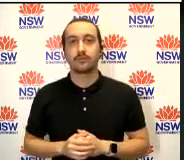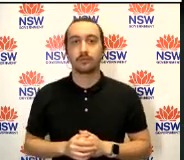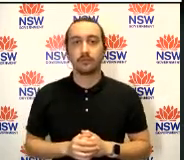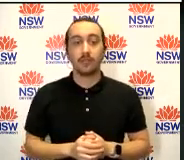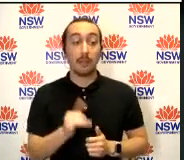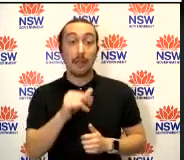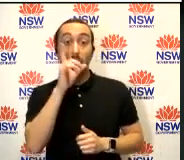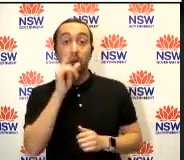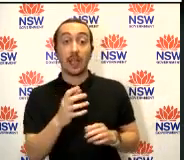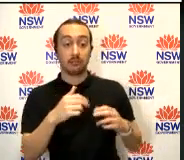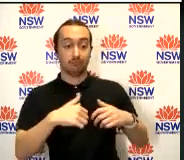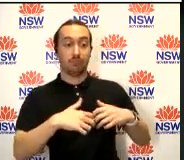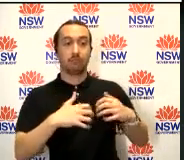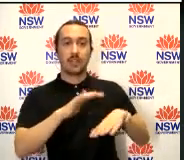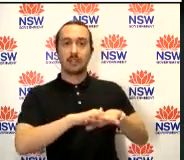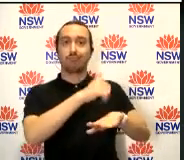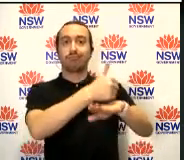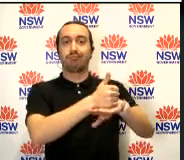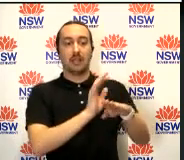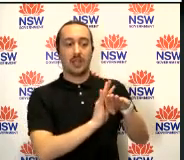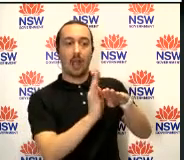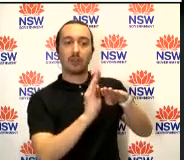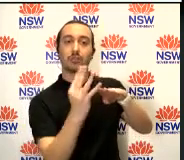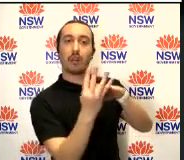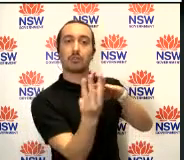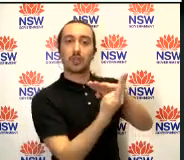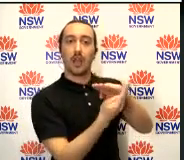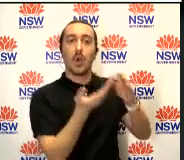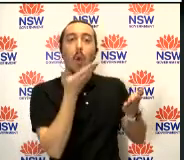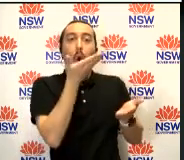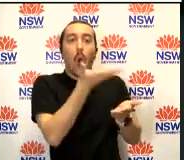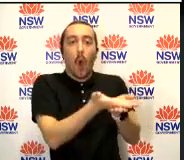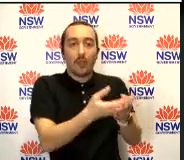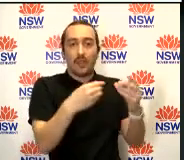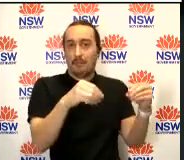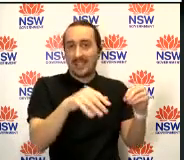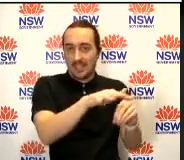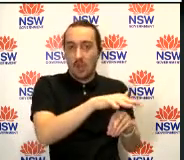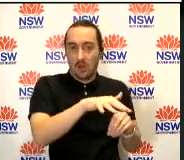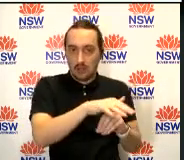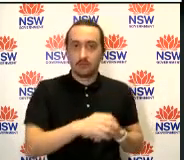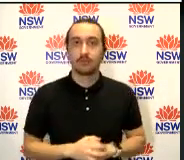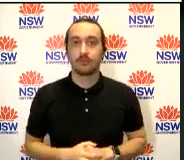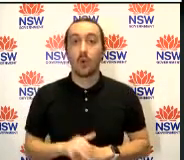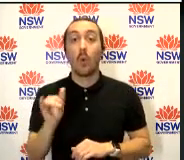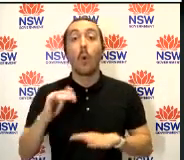work positioning system, and the placement of covers over non-trafficable areas.